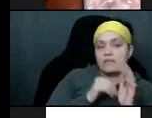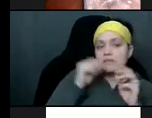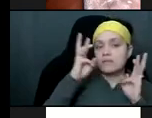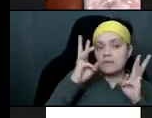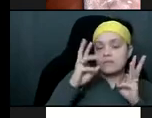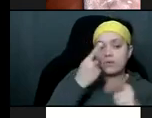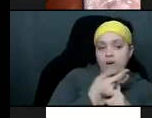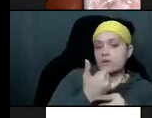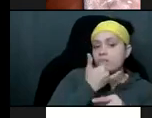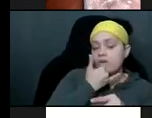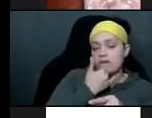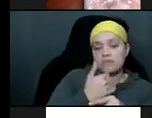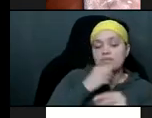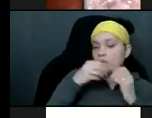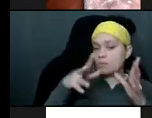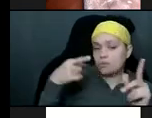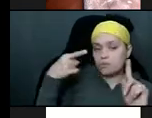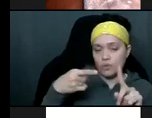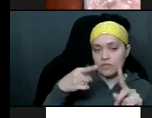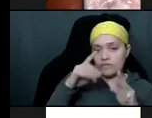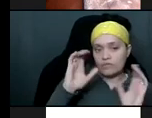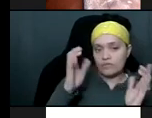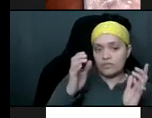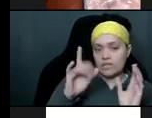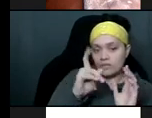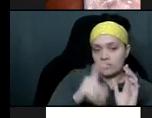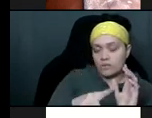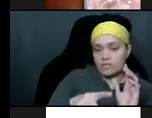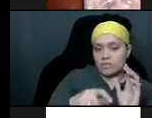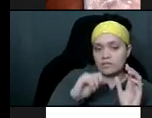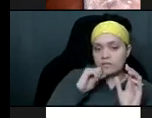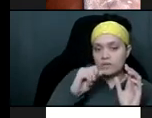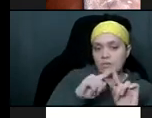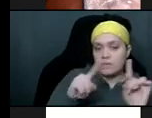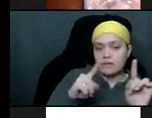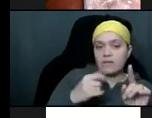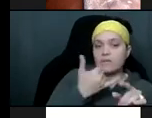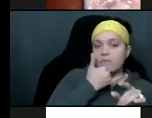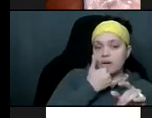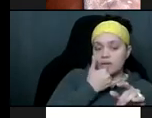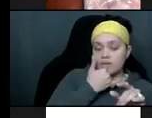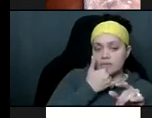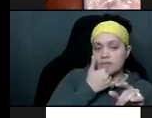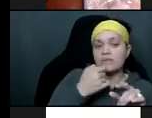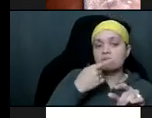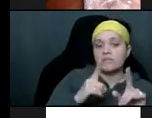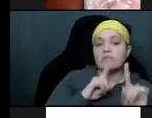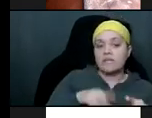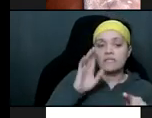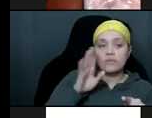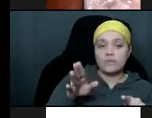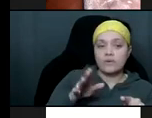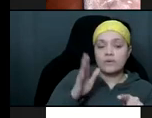right or wrong. You do not lose points for chat questions. But if you get it wrong, we'll tell you the answer and you'll